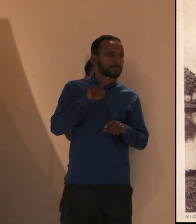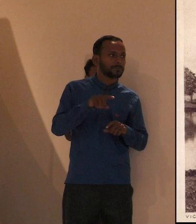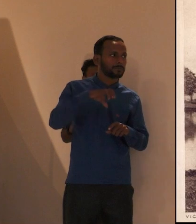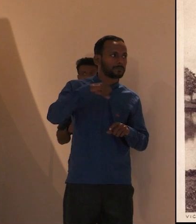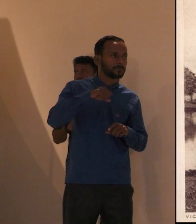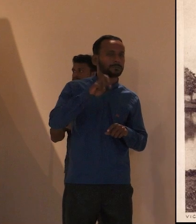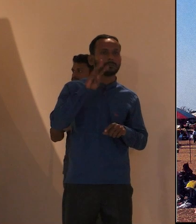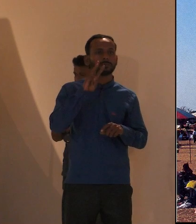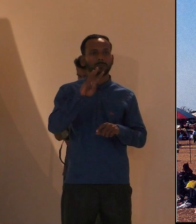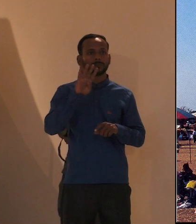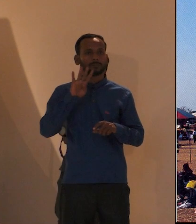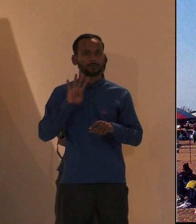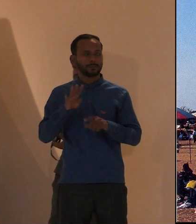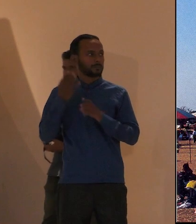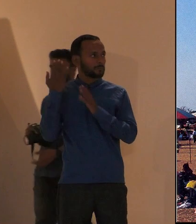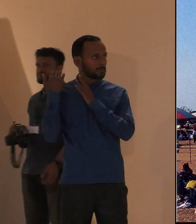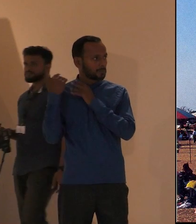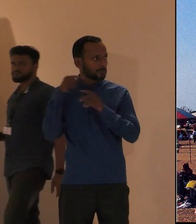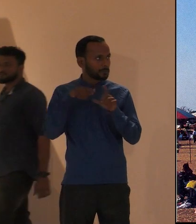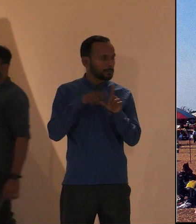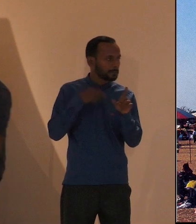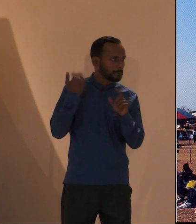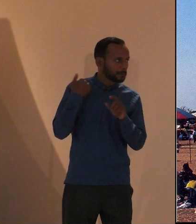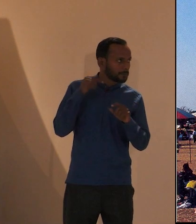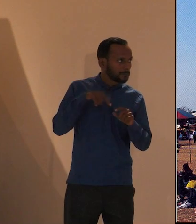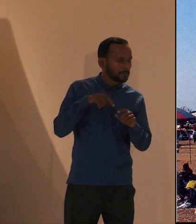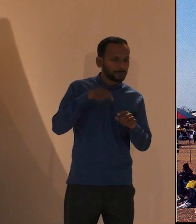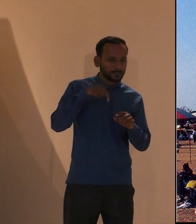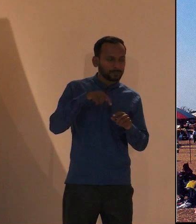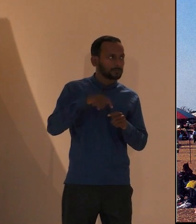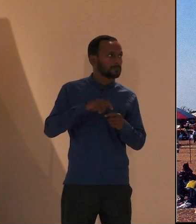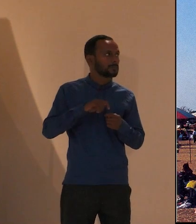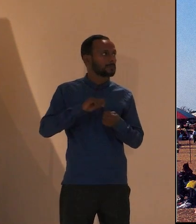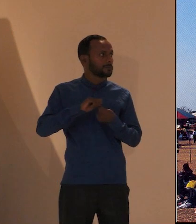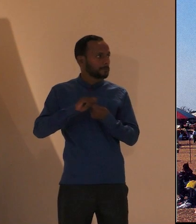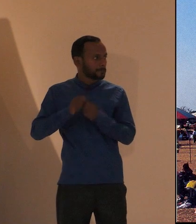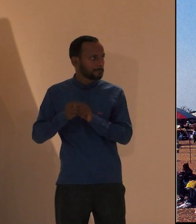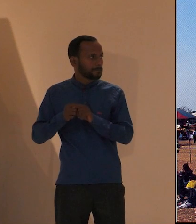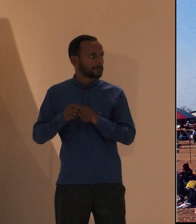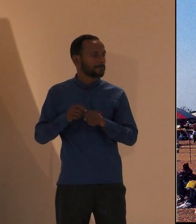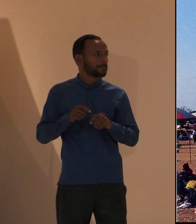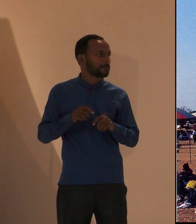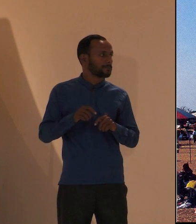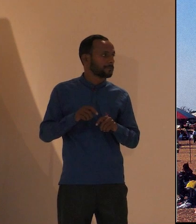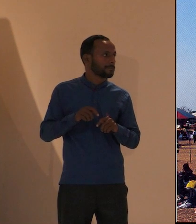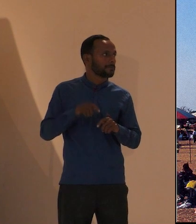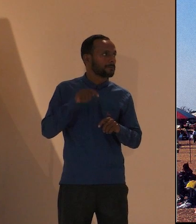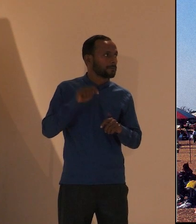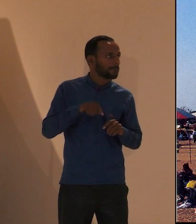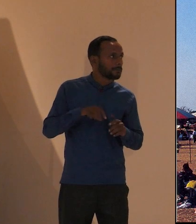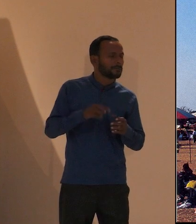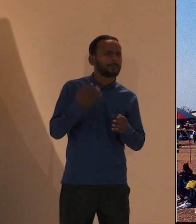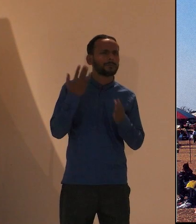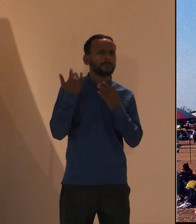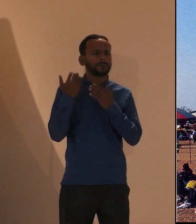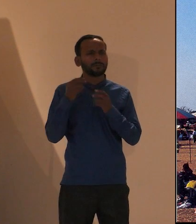1934, this is not really today. I mean, we have banned these kinds of multicolor umbrellas in here,